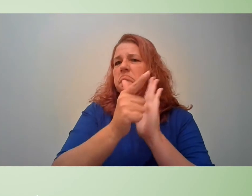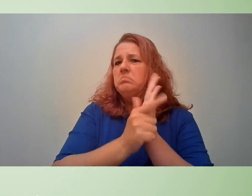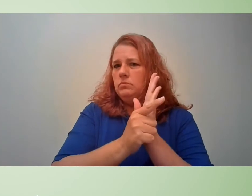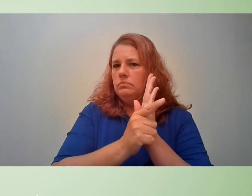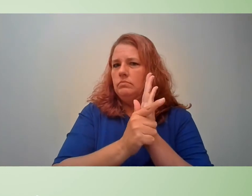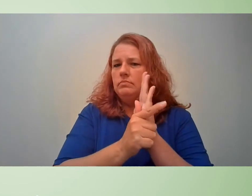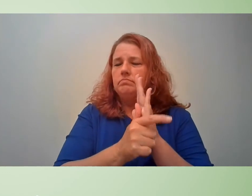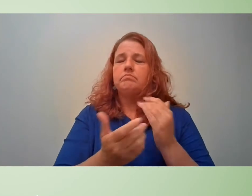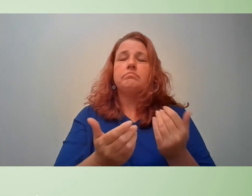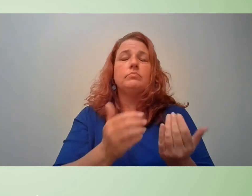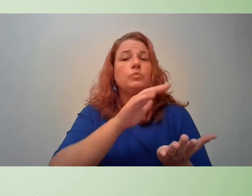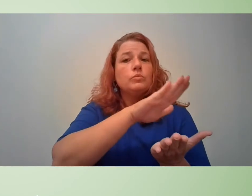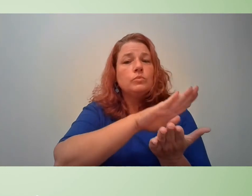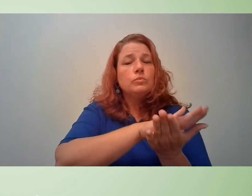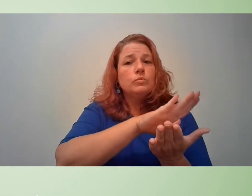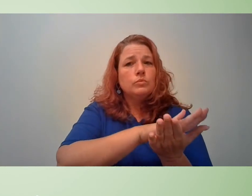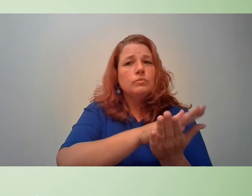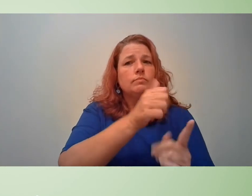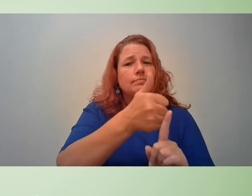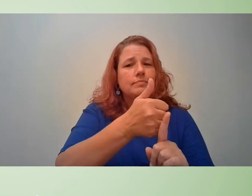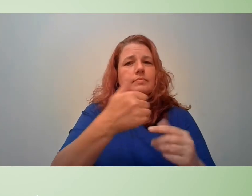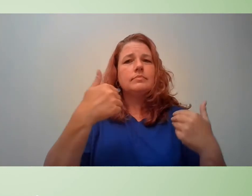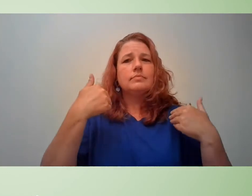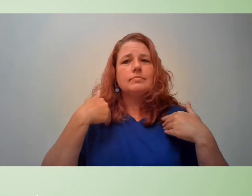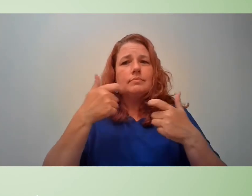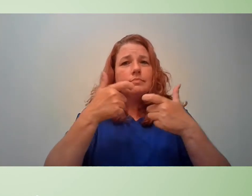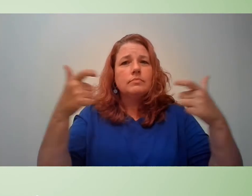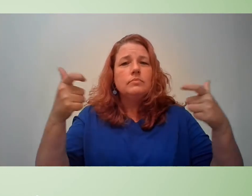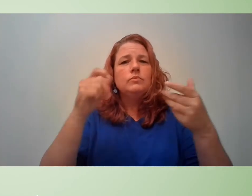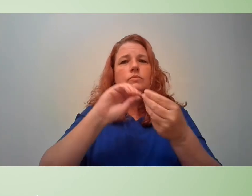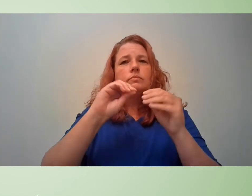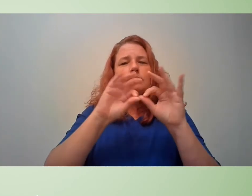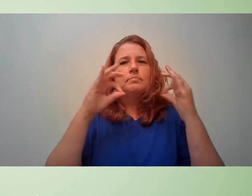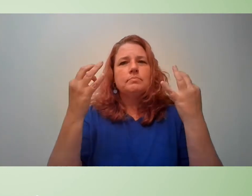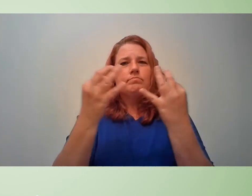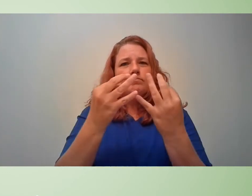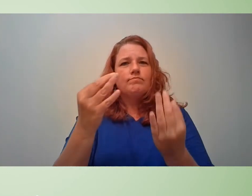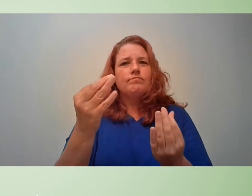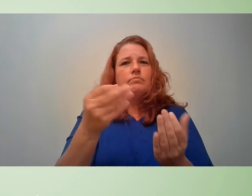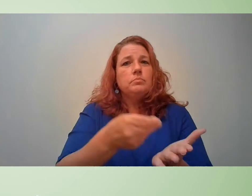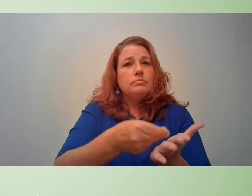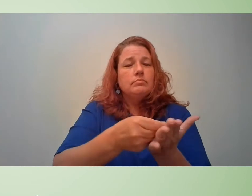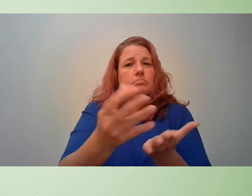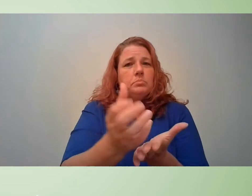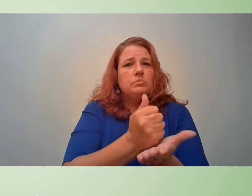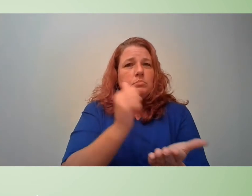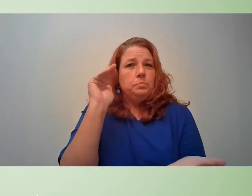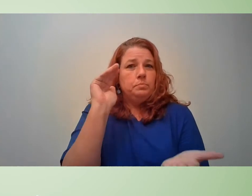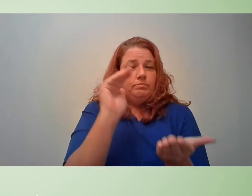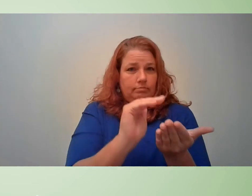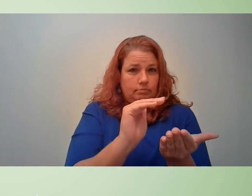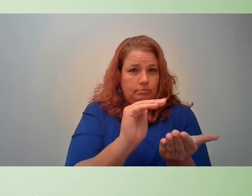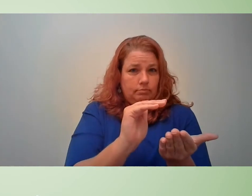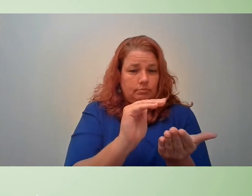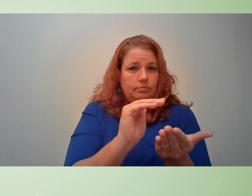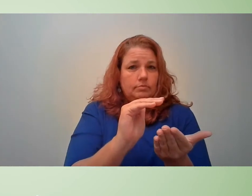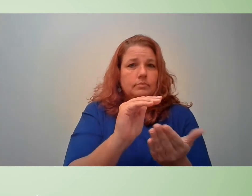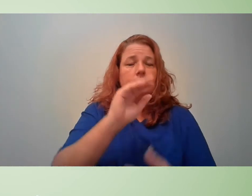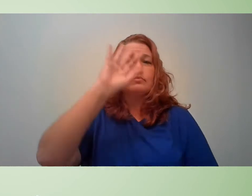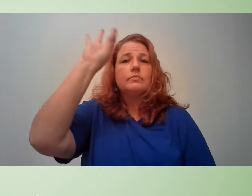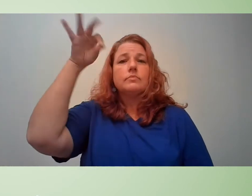low-income families. Title I money supports student learning, family involvement, and professional development for